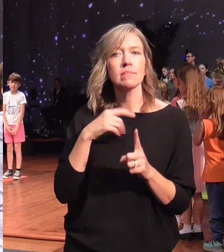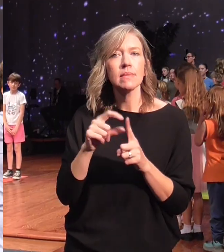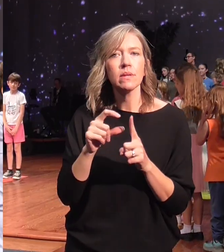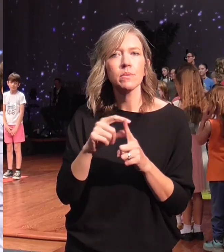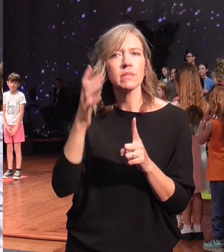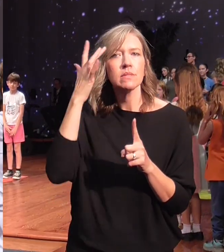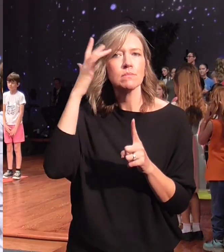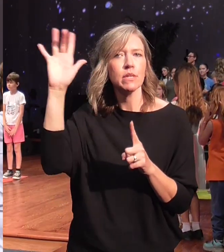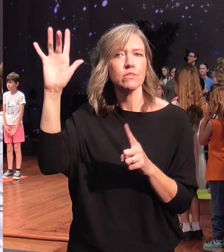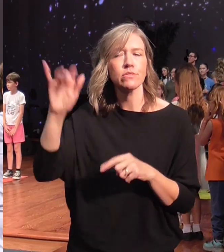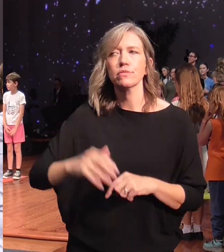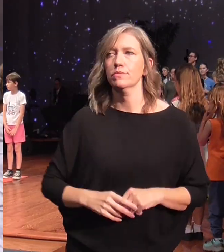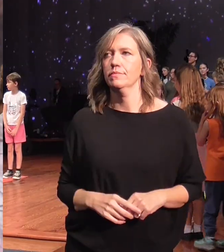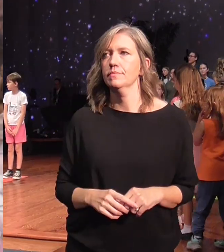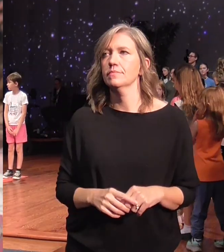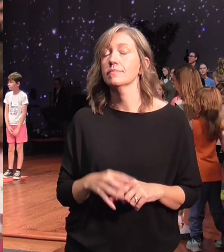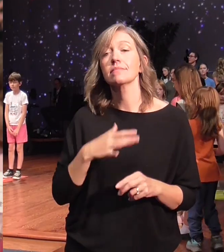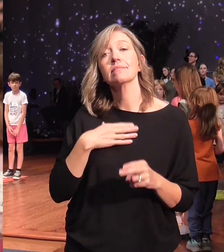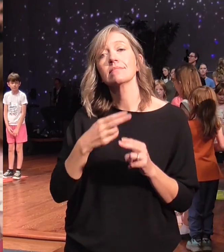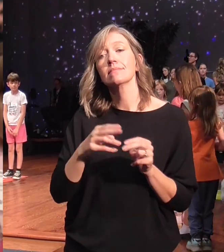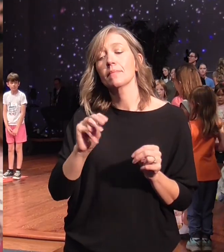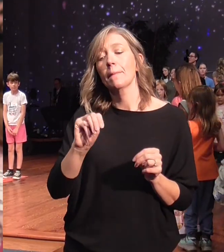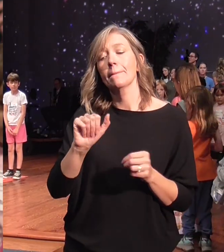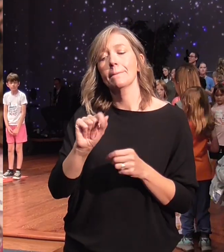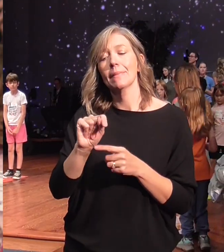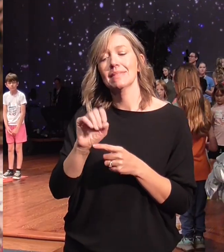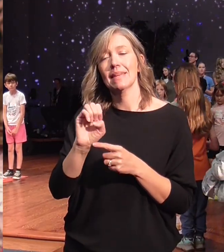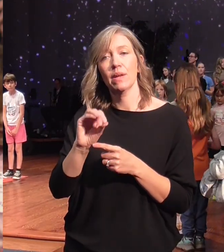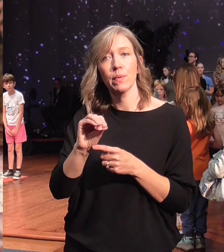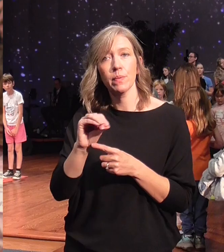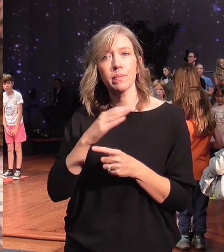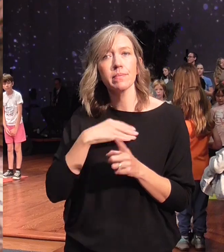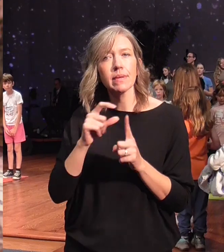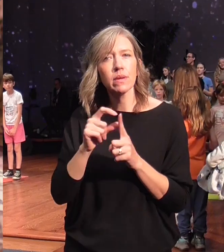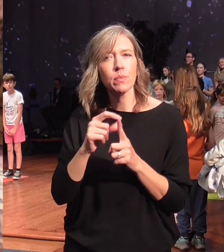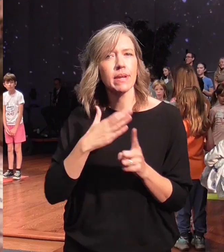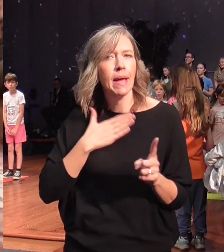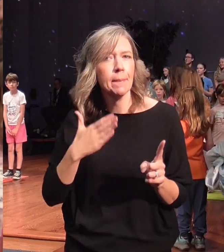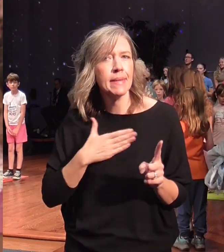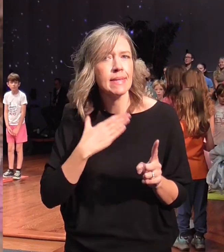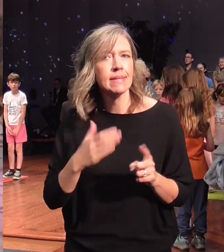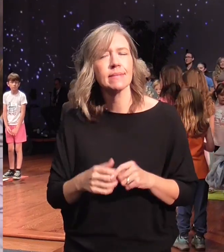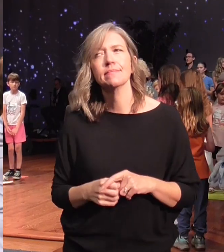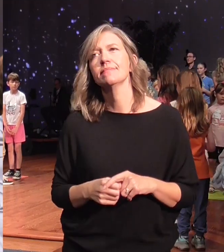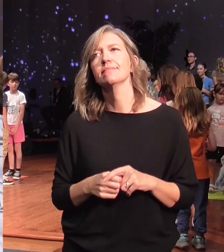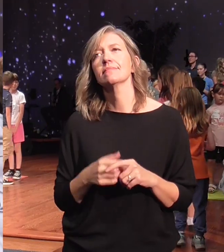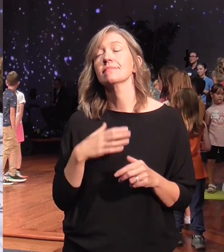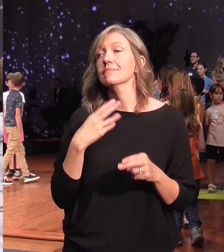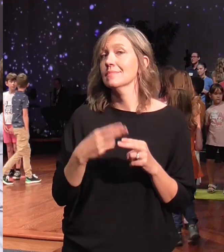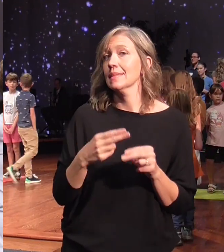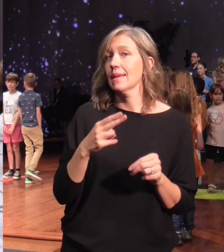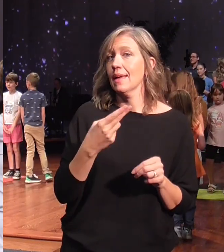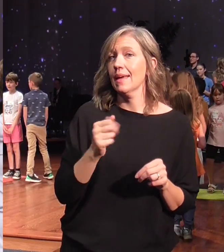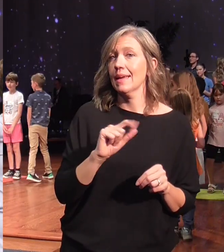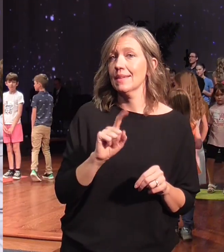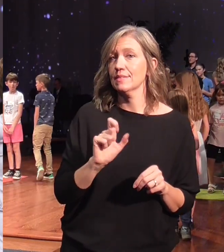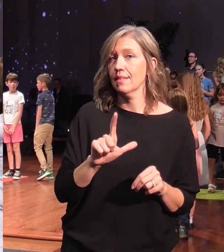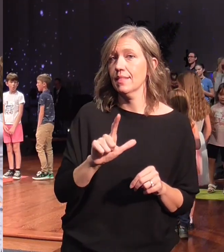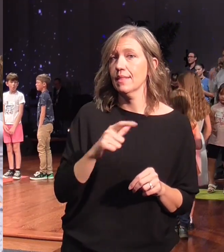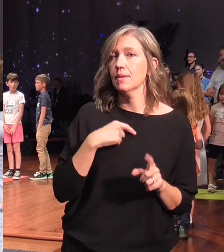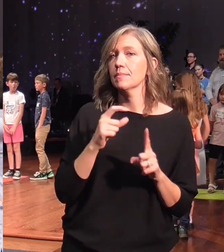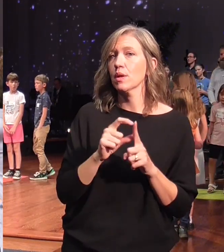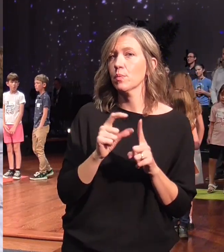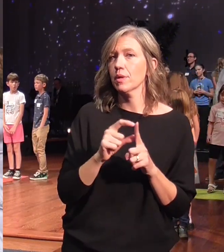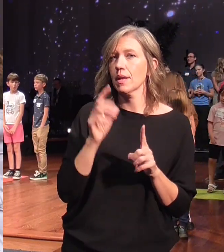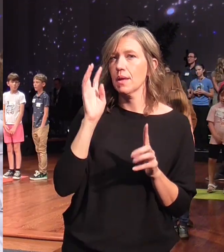word is smart. My name's Mateo, and my power word is happy. My name is Hazel, and my power word